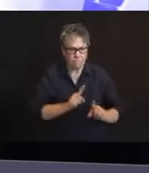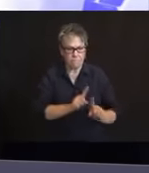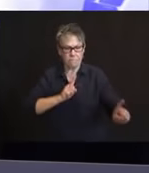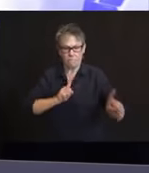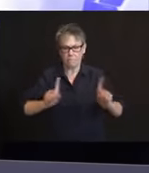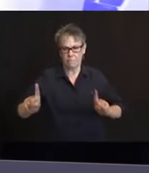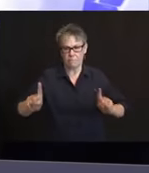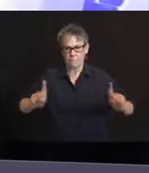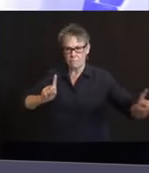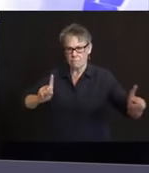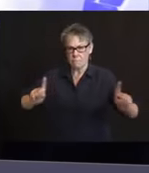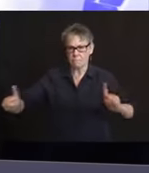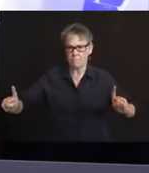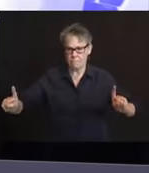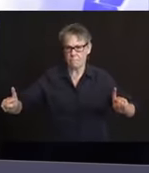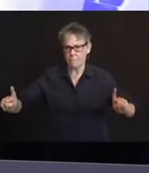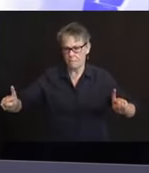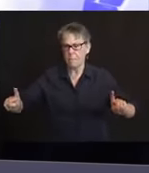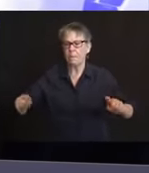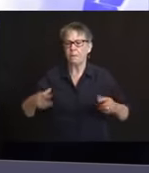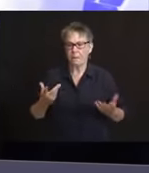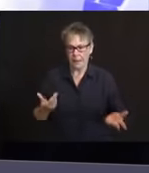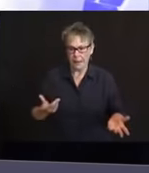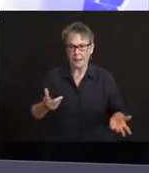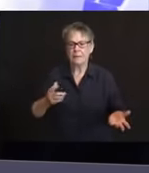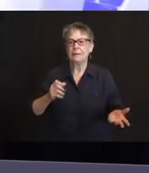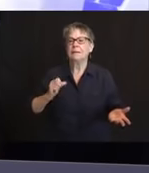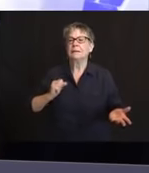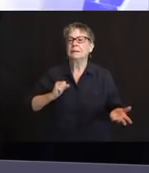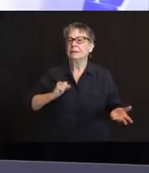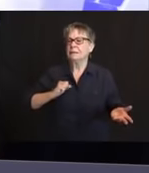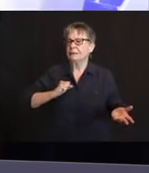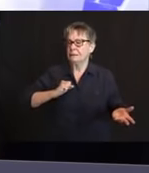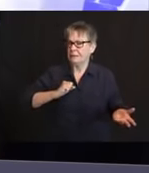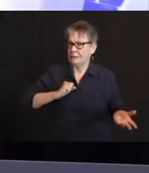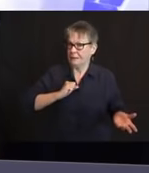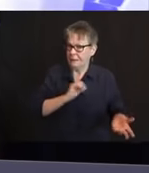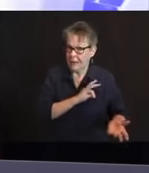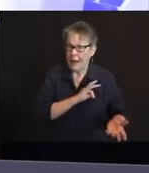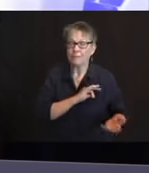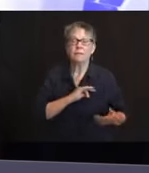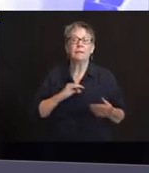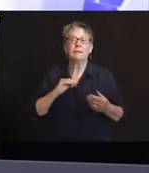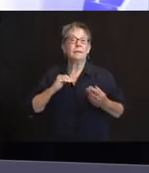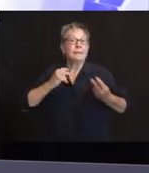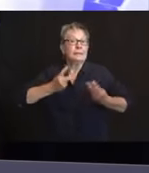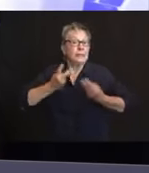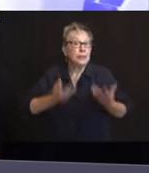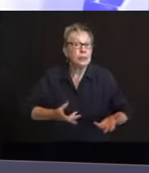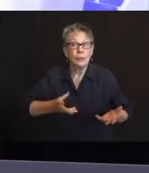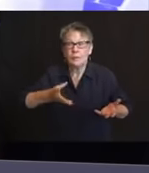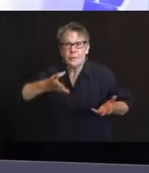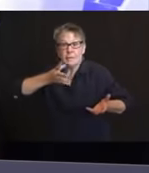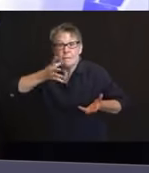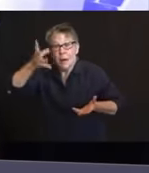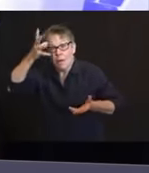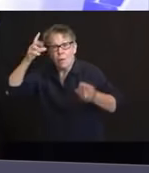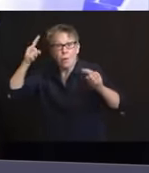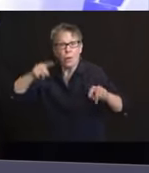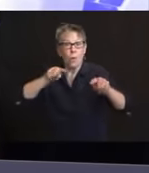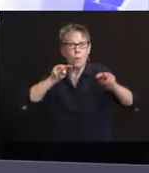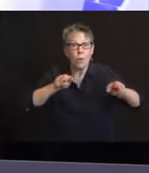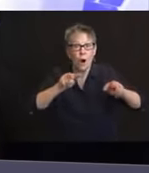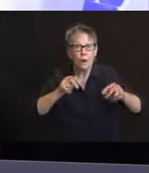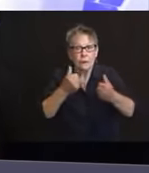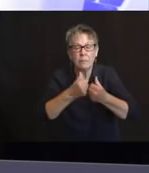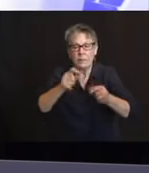face coverings at practices and games. Athletes are encouraged to wear masks during downtime, but should not wear masks